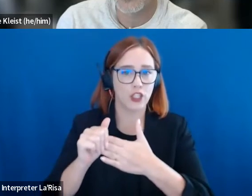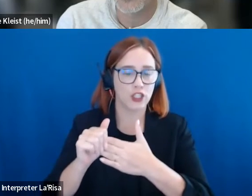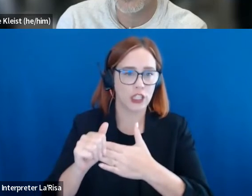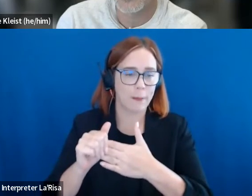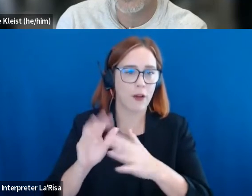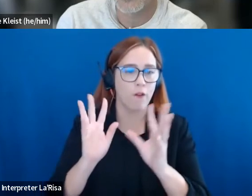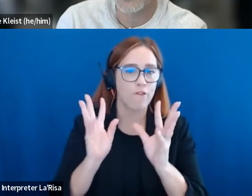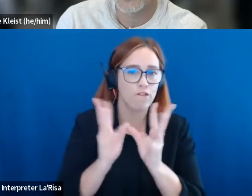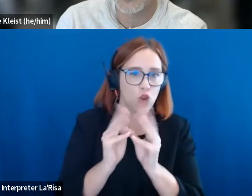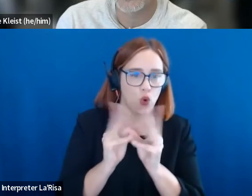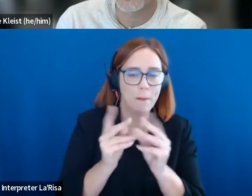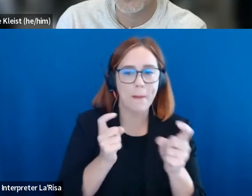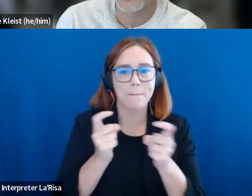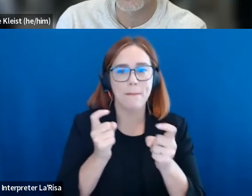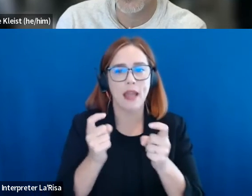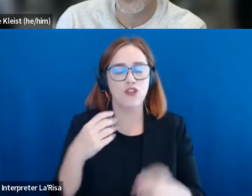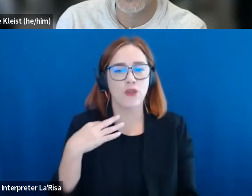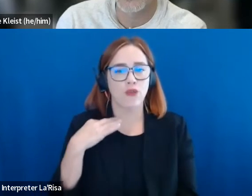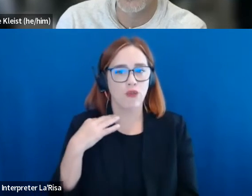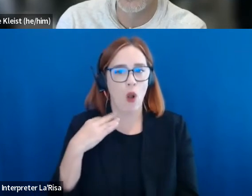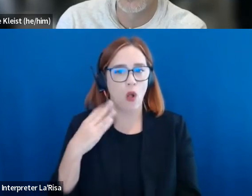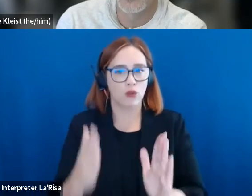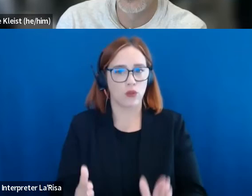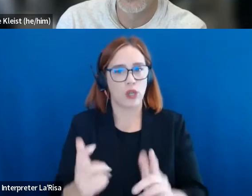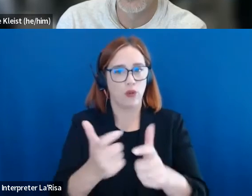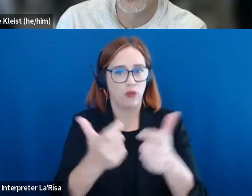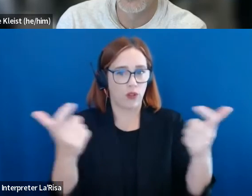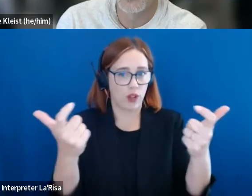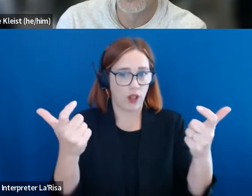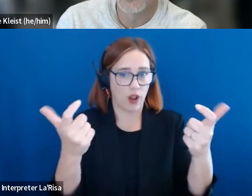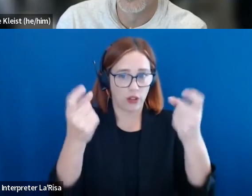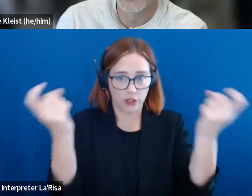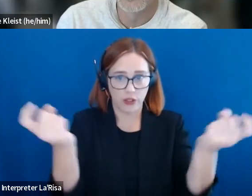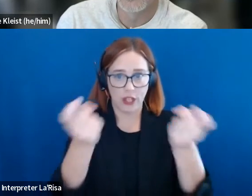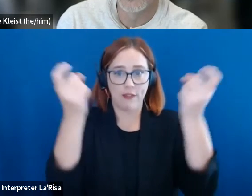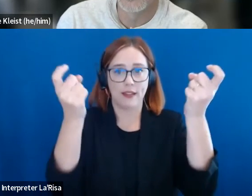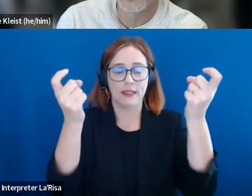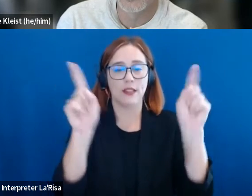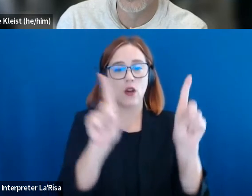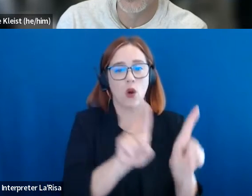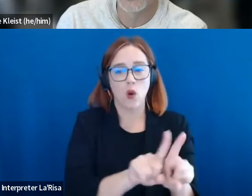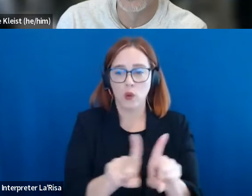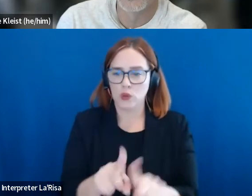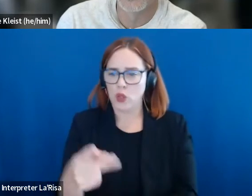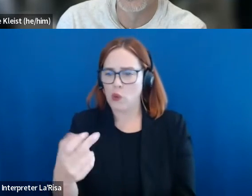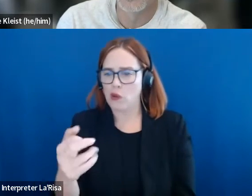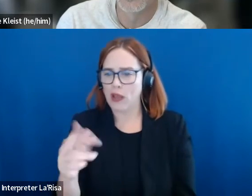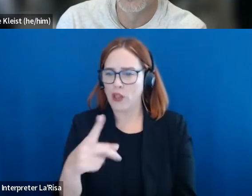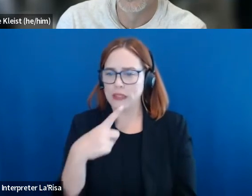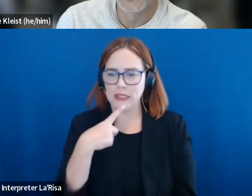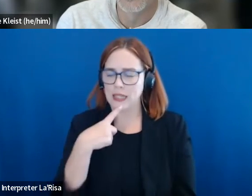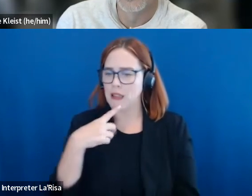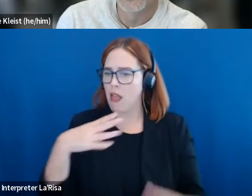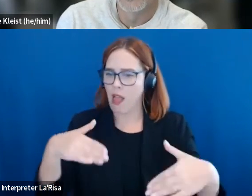for large events. And I also see Heather mentions that they have not done this, but an idea of having a booth